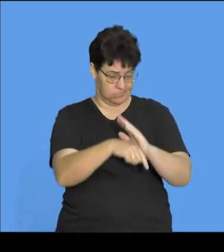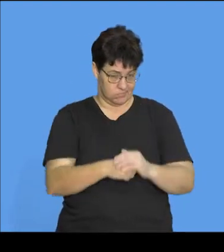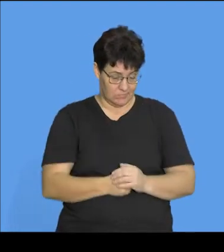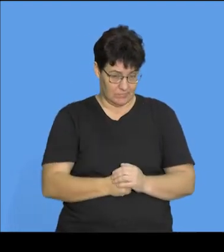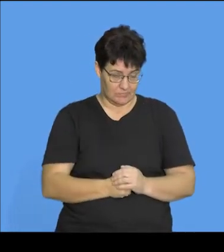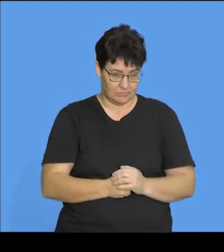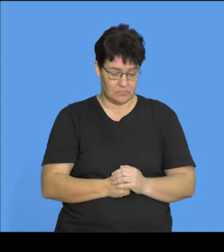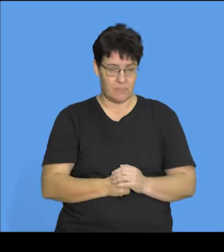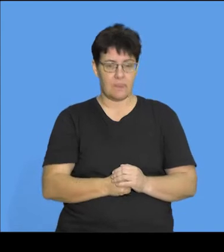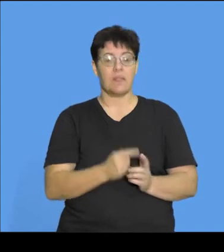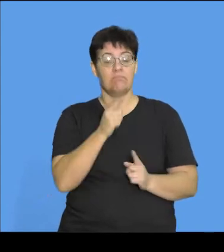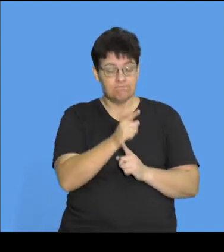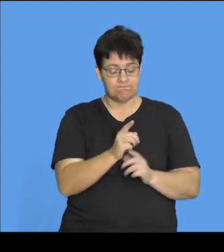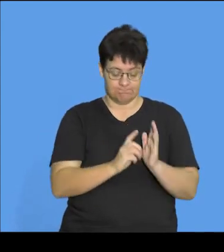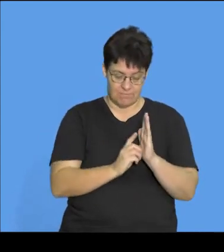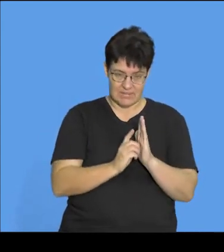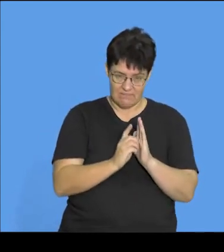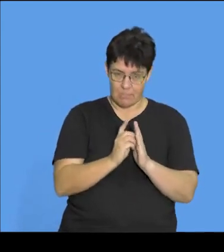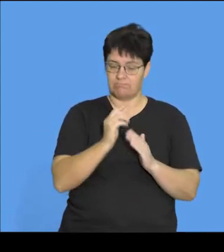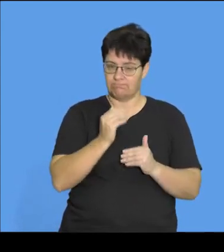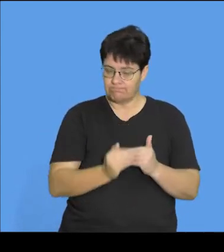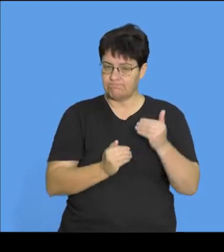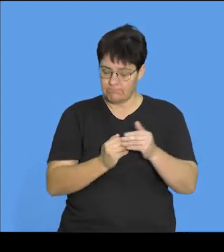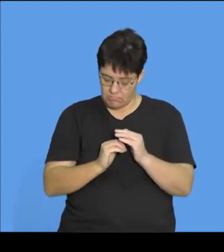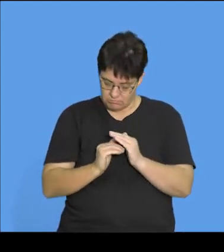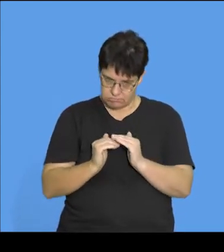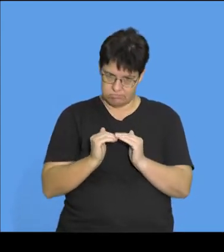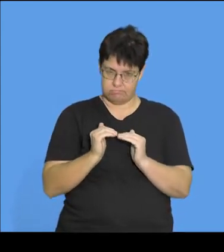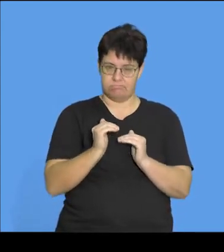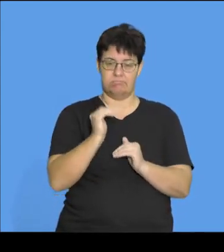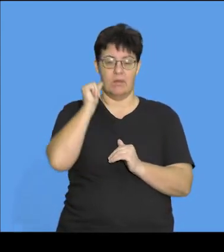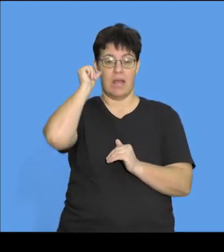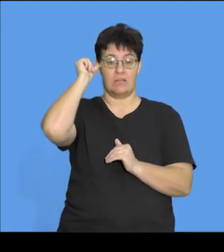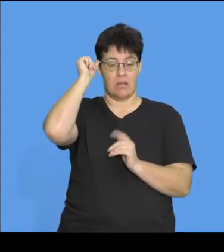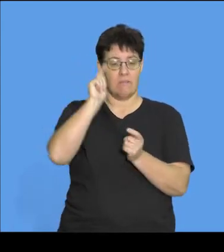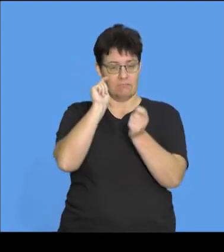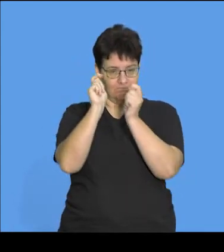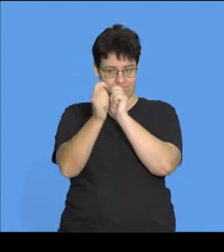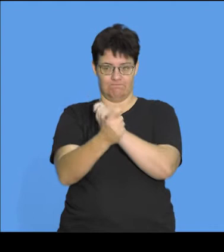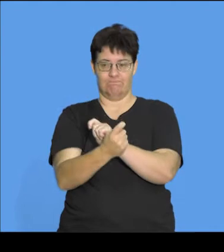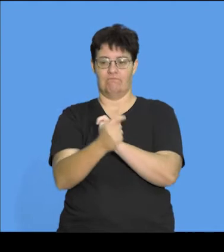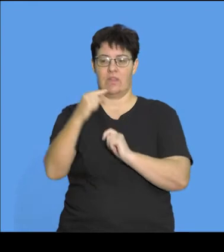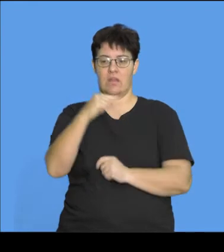follicle gradually develops and it matures into a Graafian follicle.